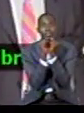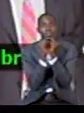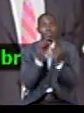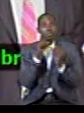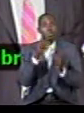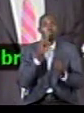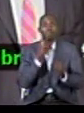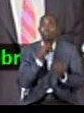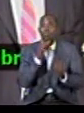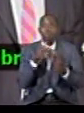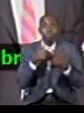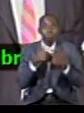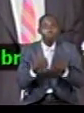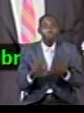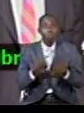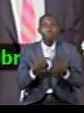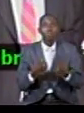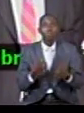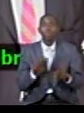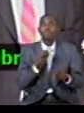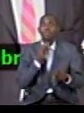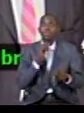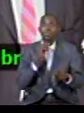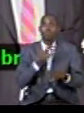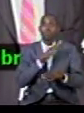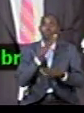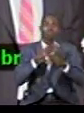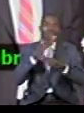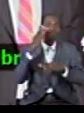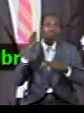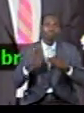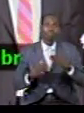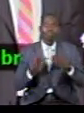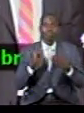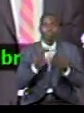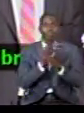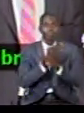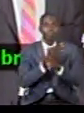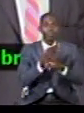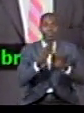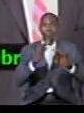You're not lost, but not entirely free.